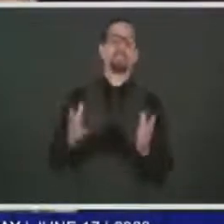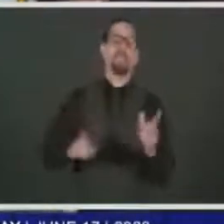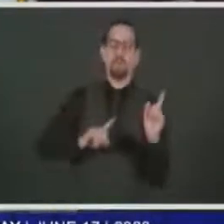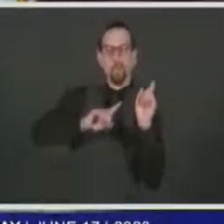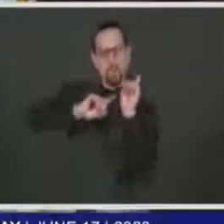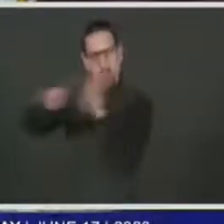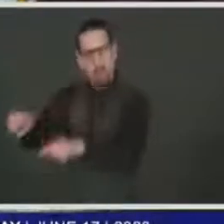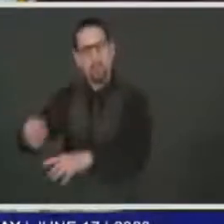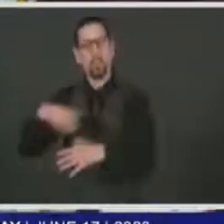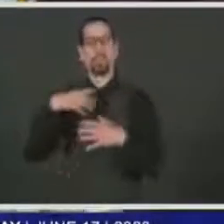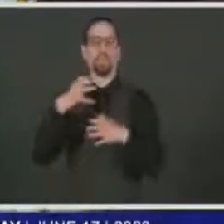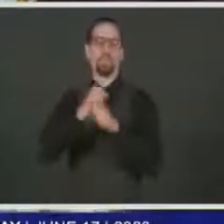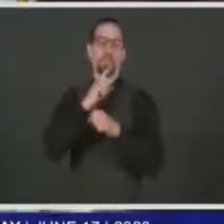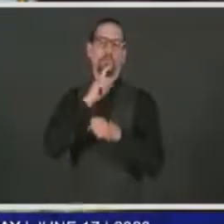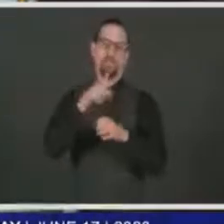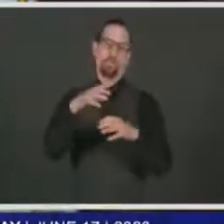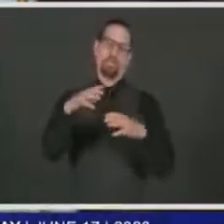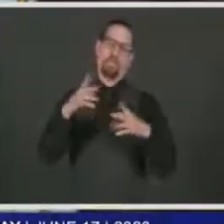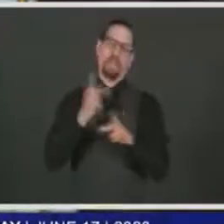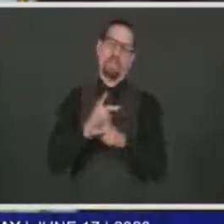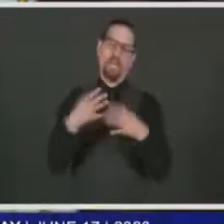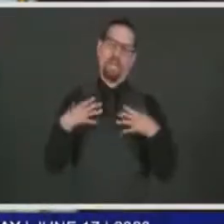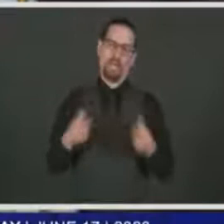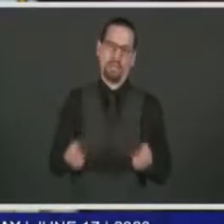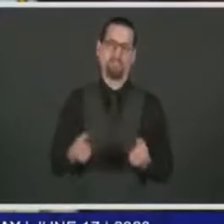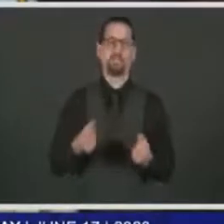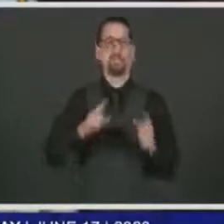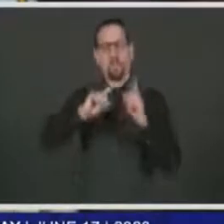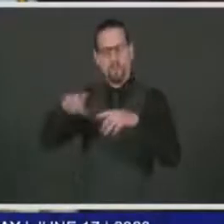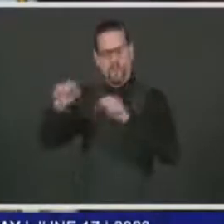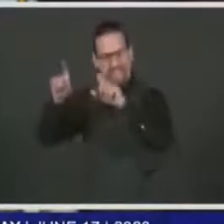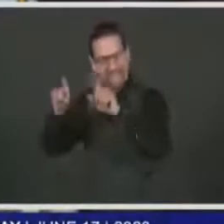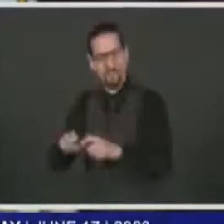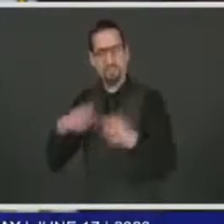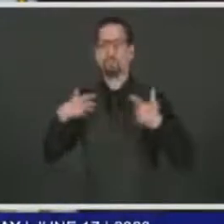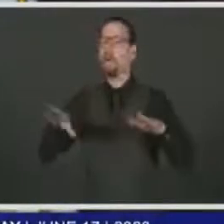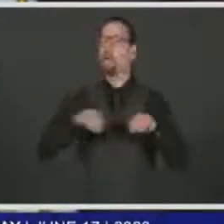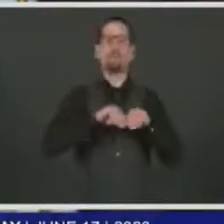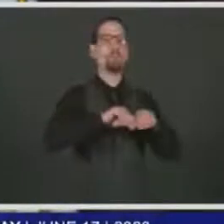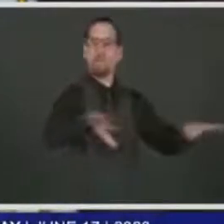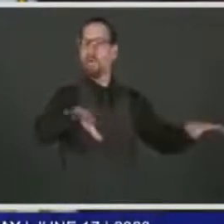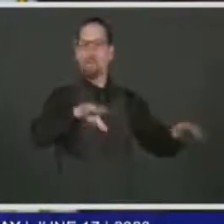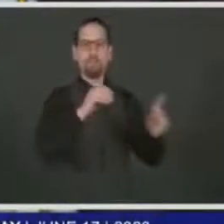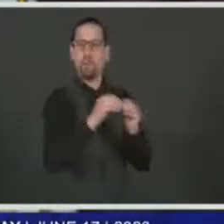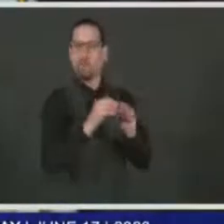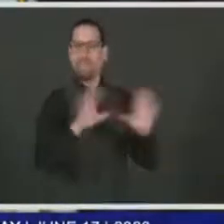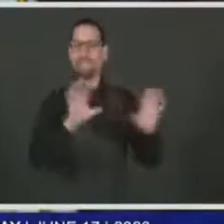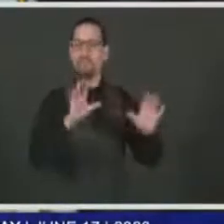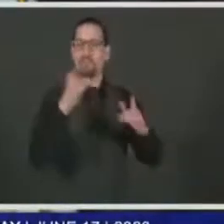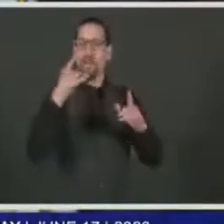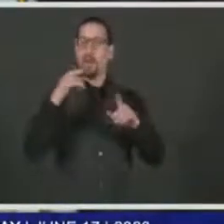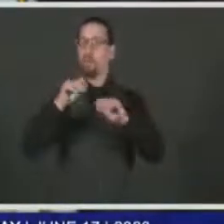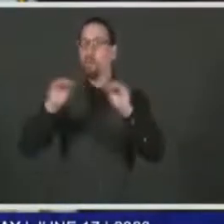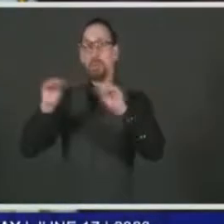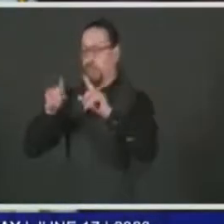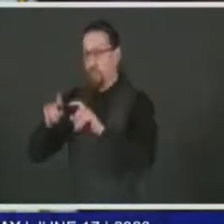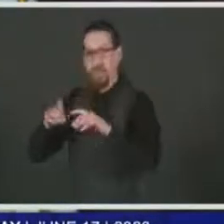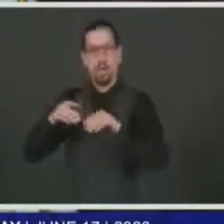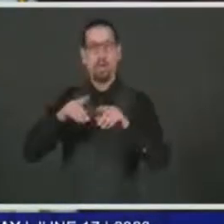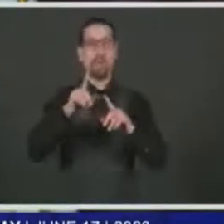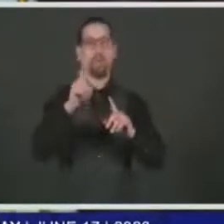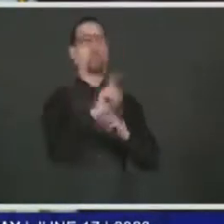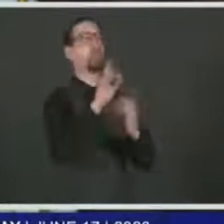to, make sure that these communities are safe and we don't have any kind of an outbreak. Now, to that point,